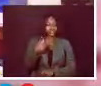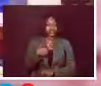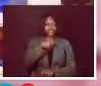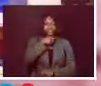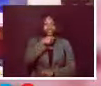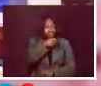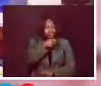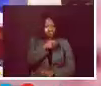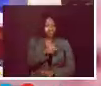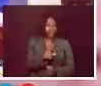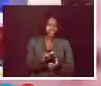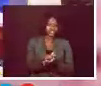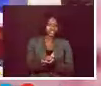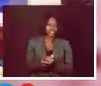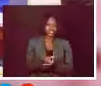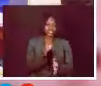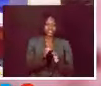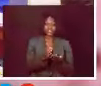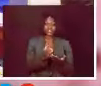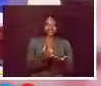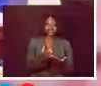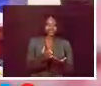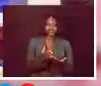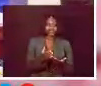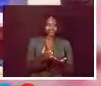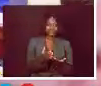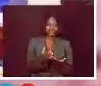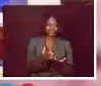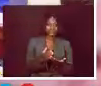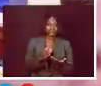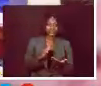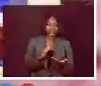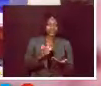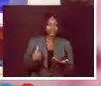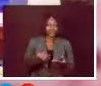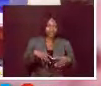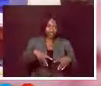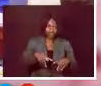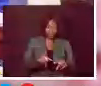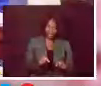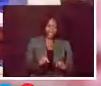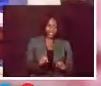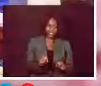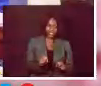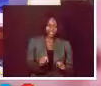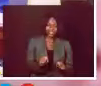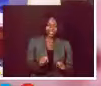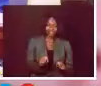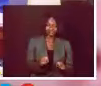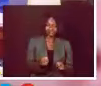that if our intent is truly to find a compromise position, by the time I'm